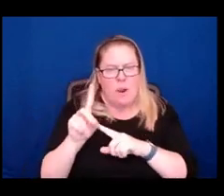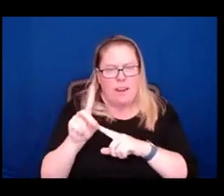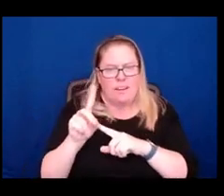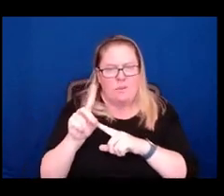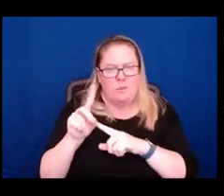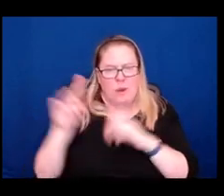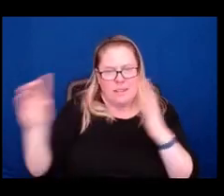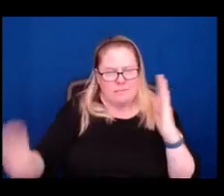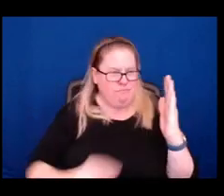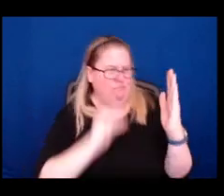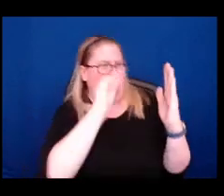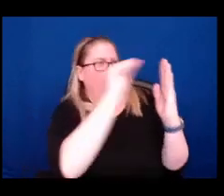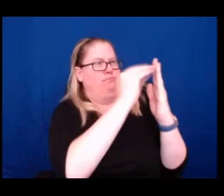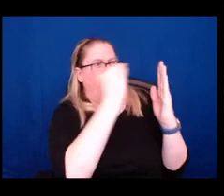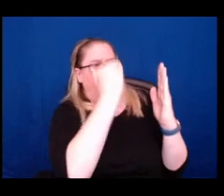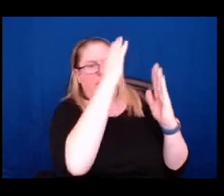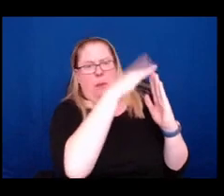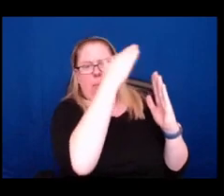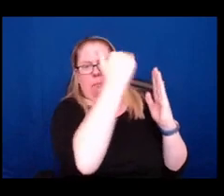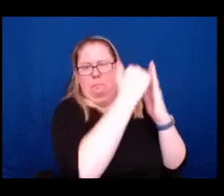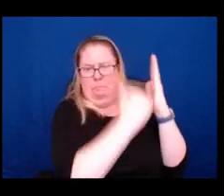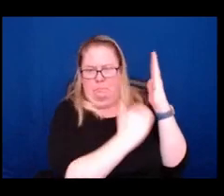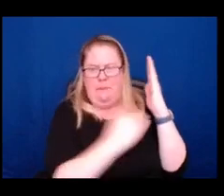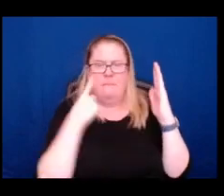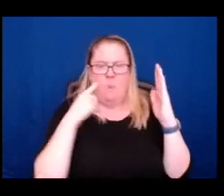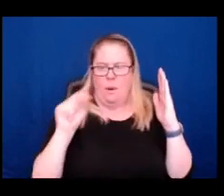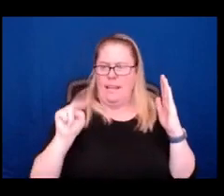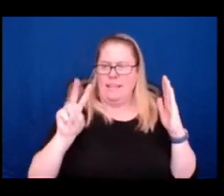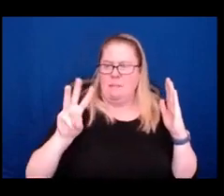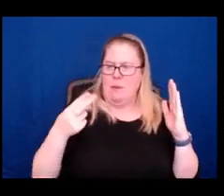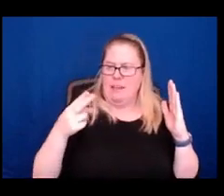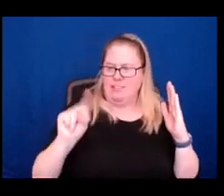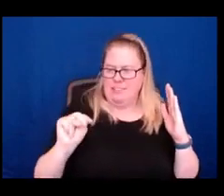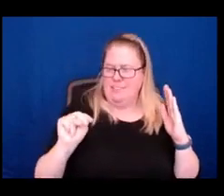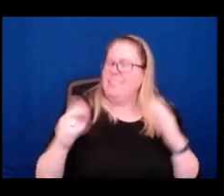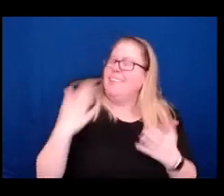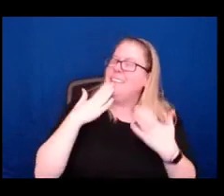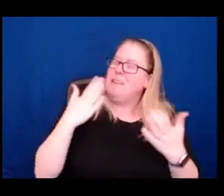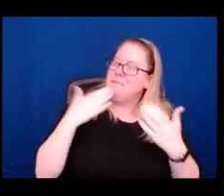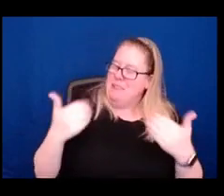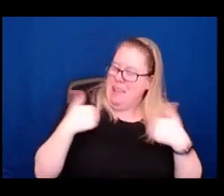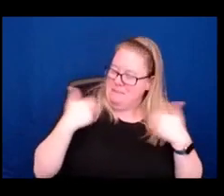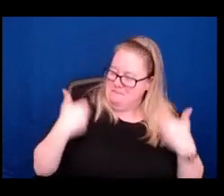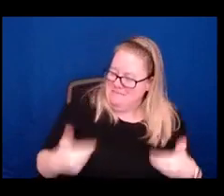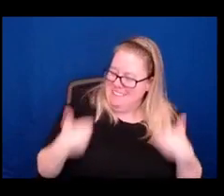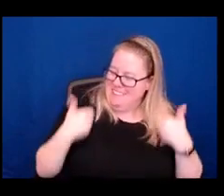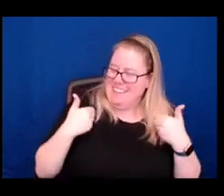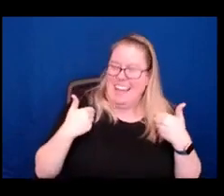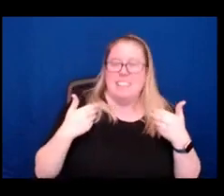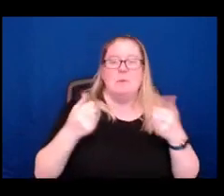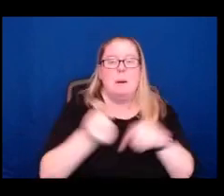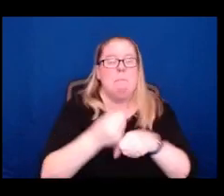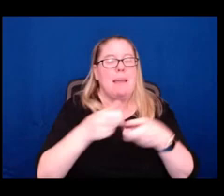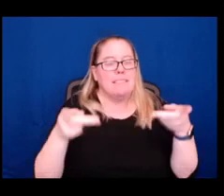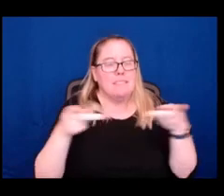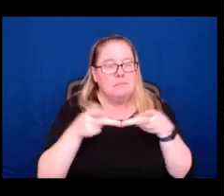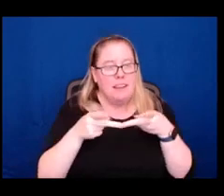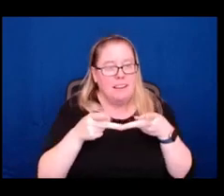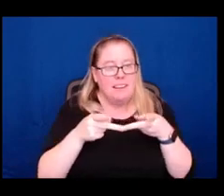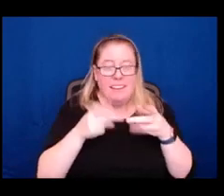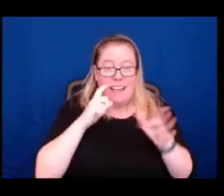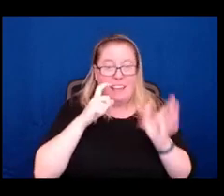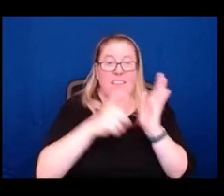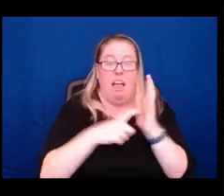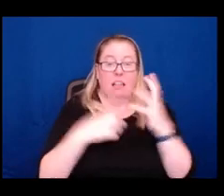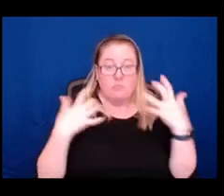to the agenda of NWHN. Yes, thank you for having me. I just want to make space and acknowledge all